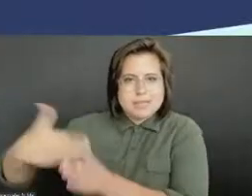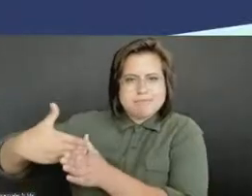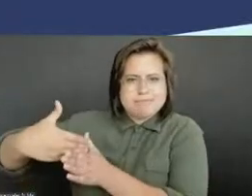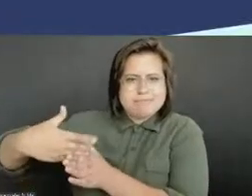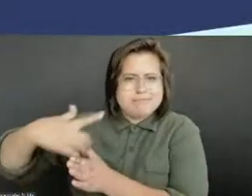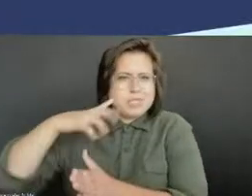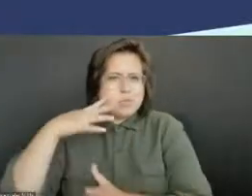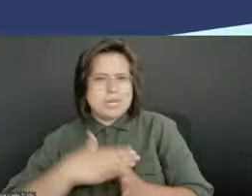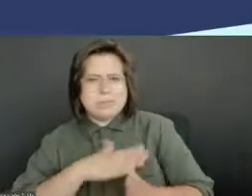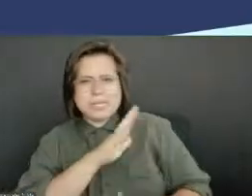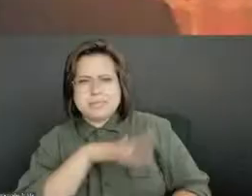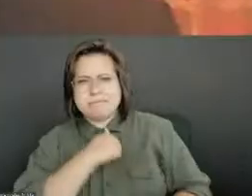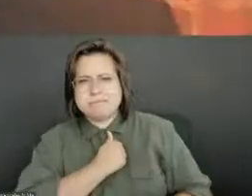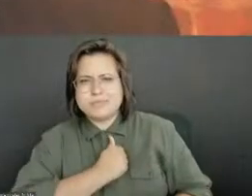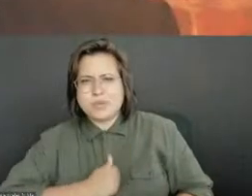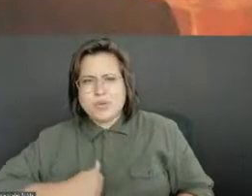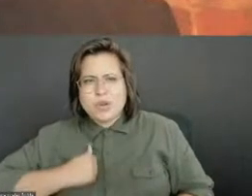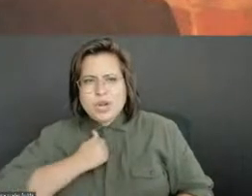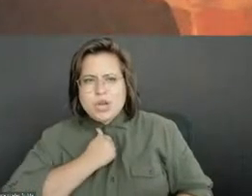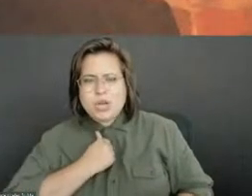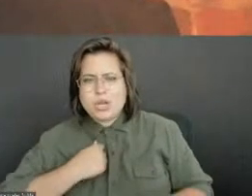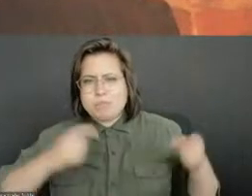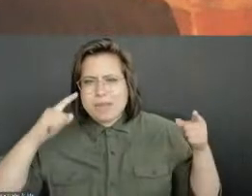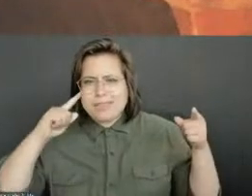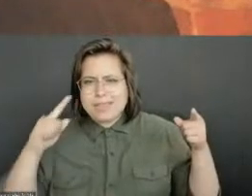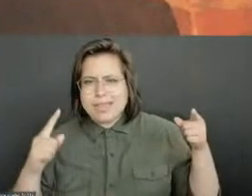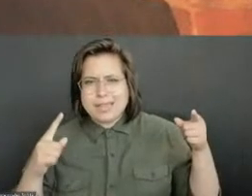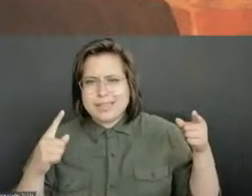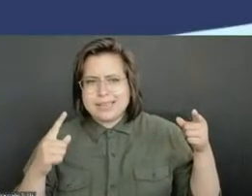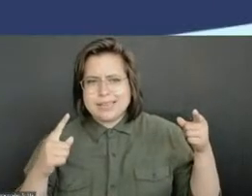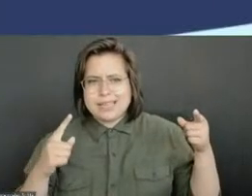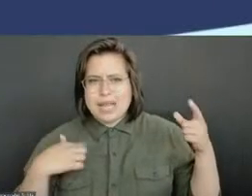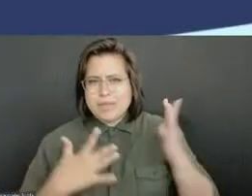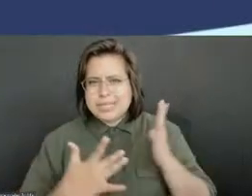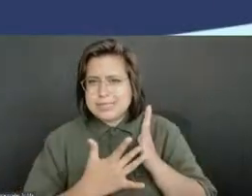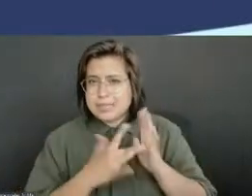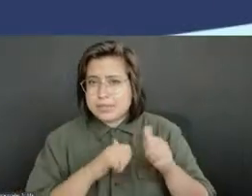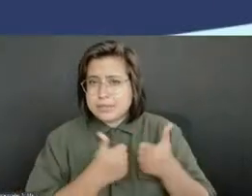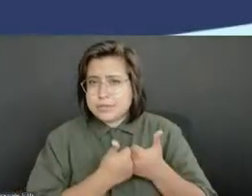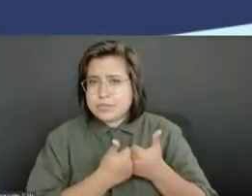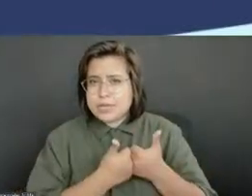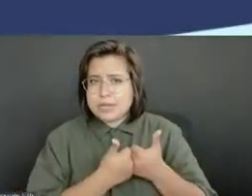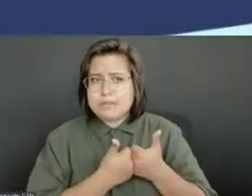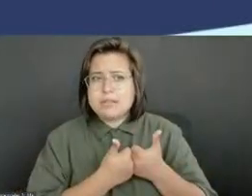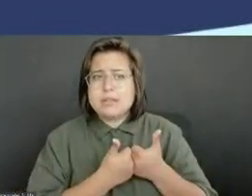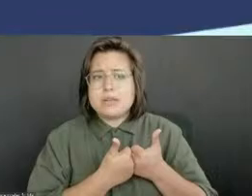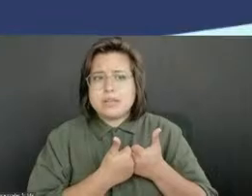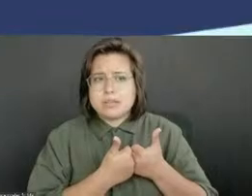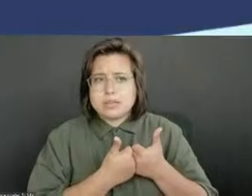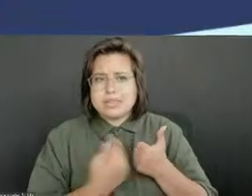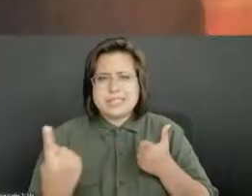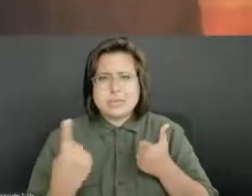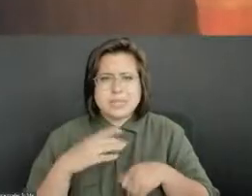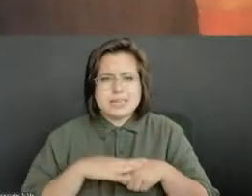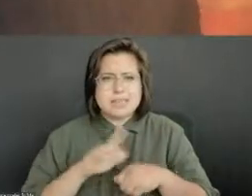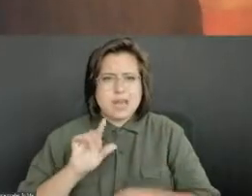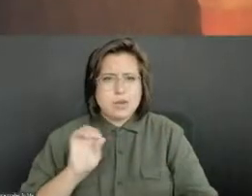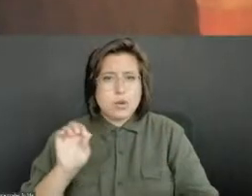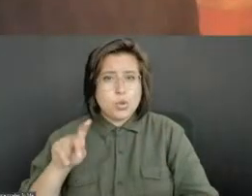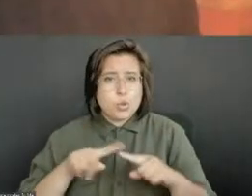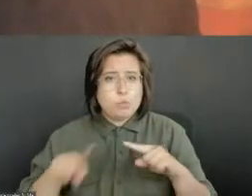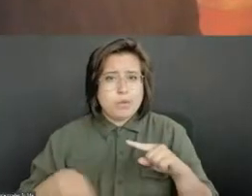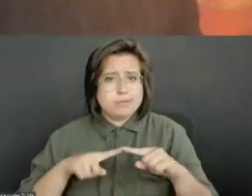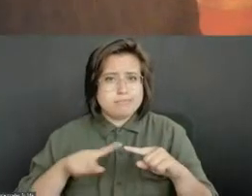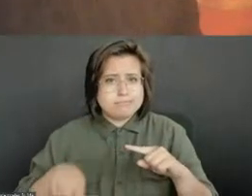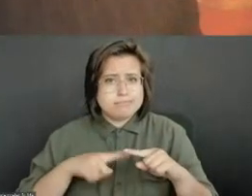second. My apologies. I think there is something. We have a technical challenge. It sounds as though something is on loop. They will go through what I went through. I